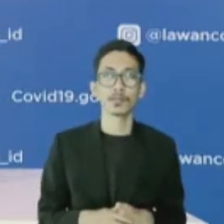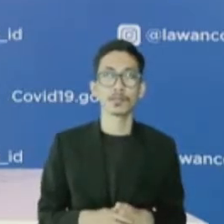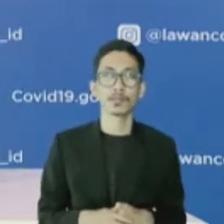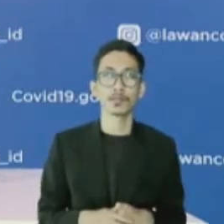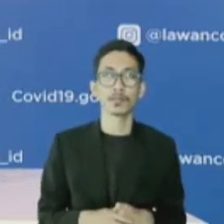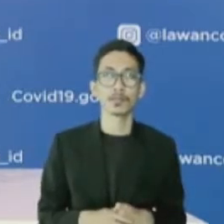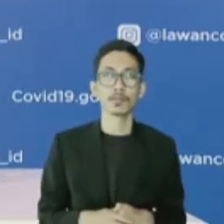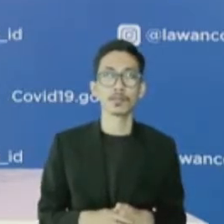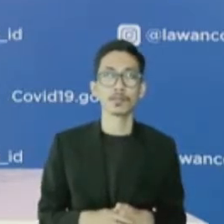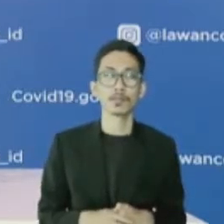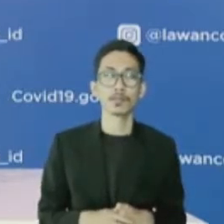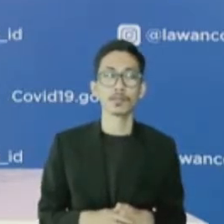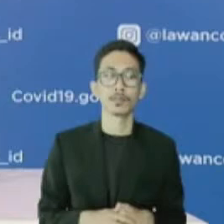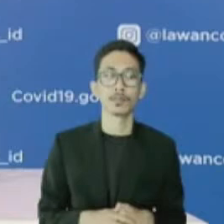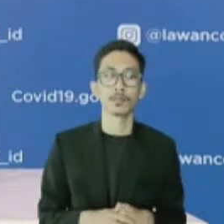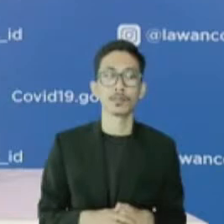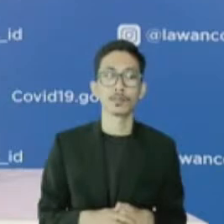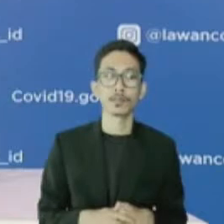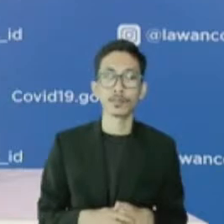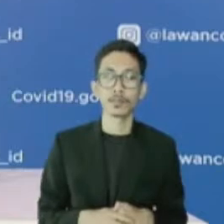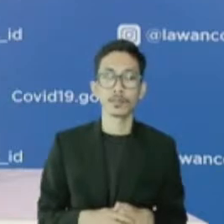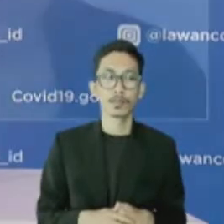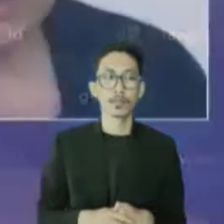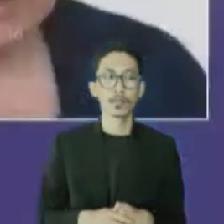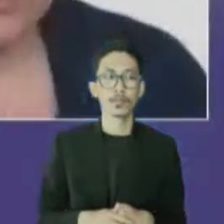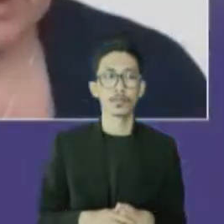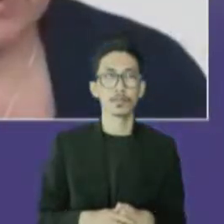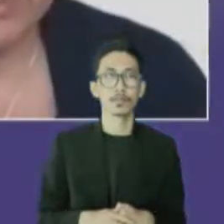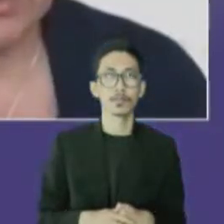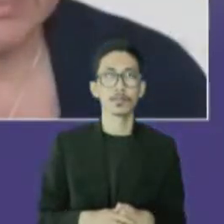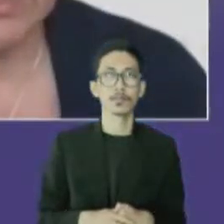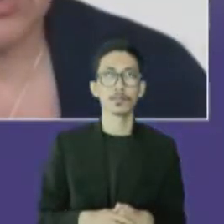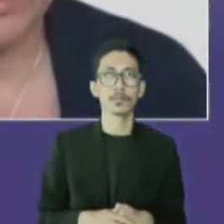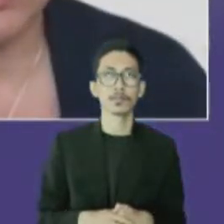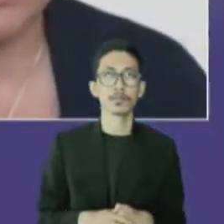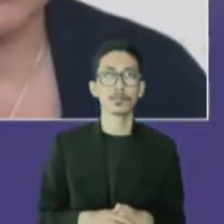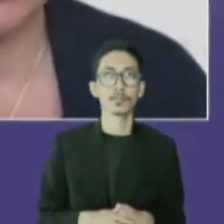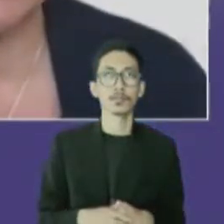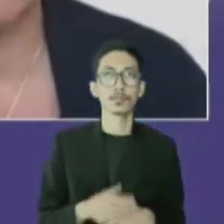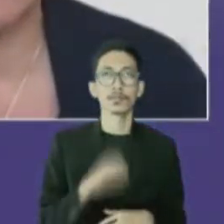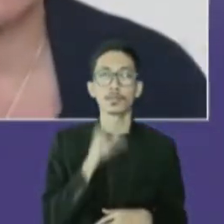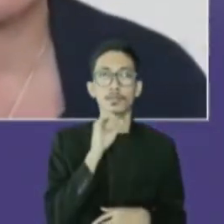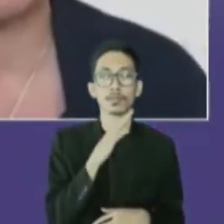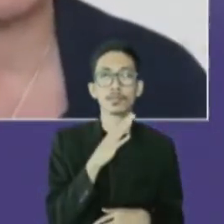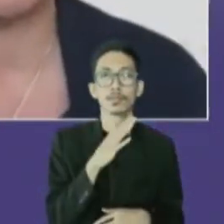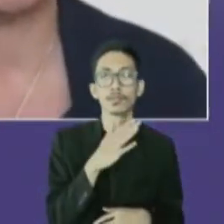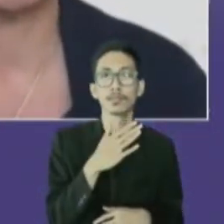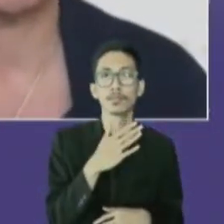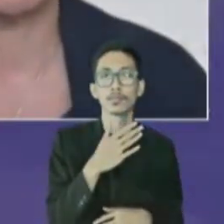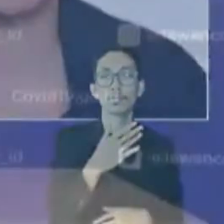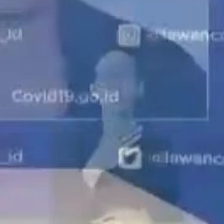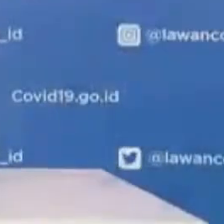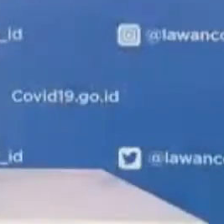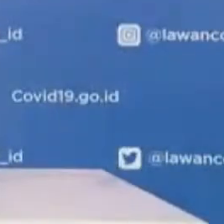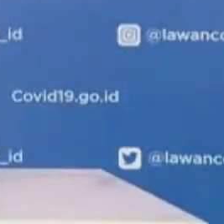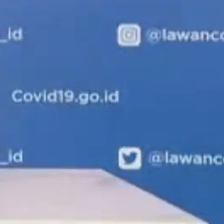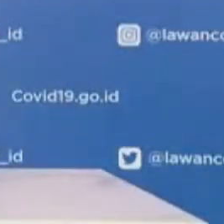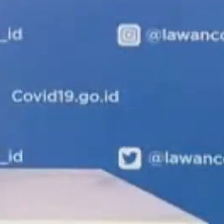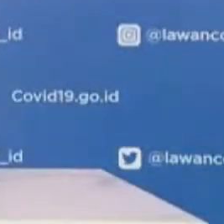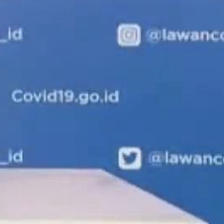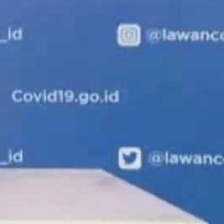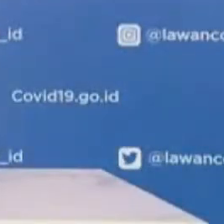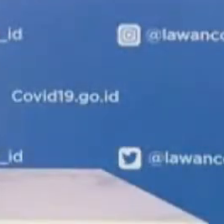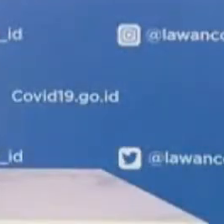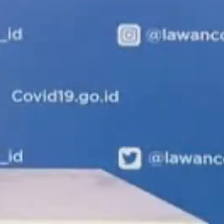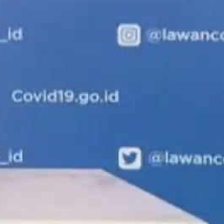Thanks, Professor Wiku. Yeah, I was just going to say, if anyone else has questions they would like to ask, please add them perhaps in the